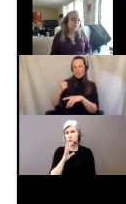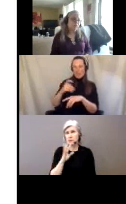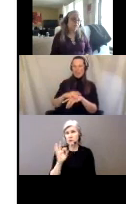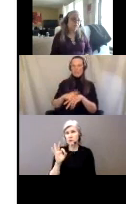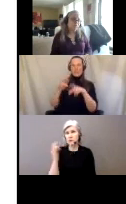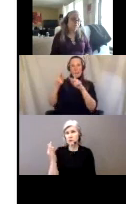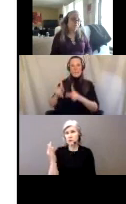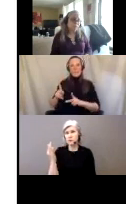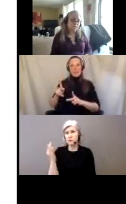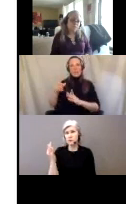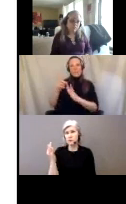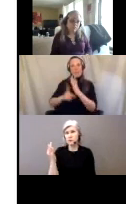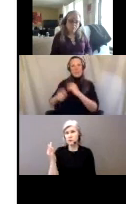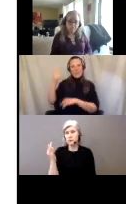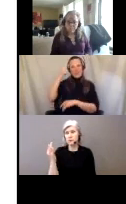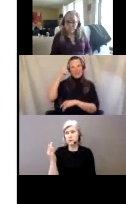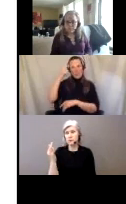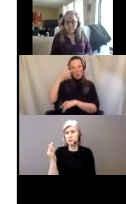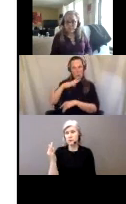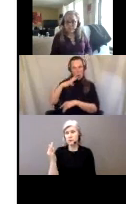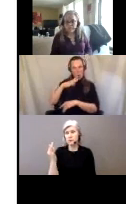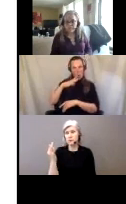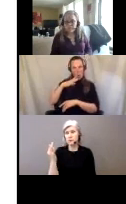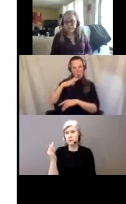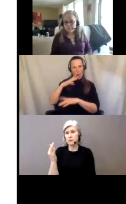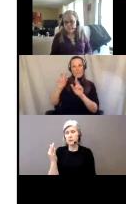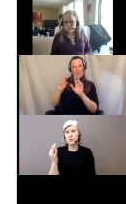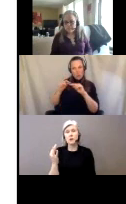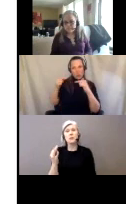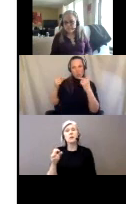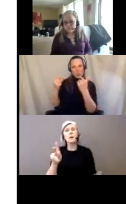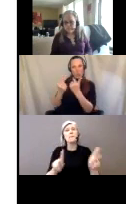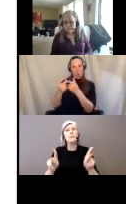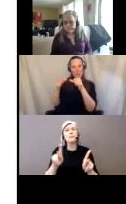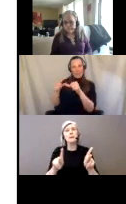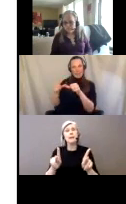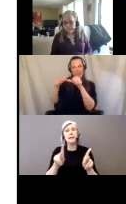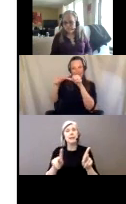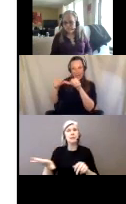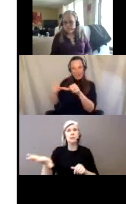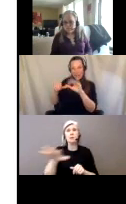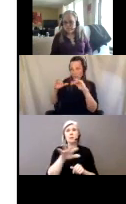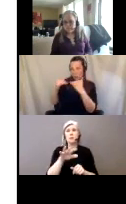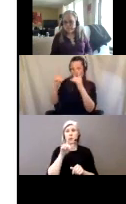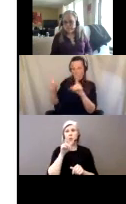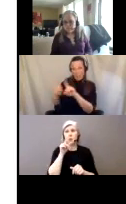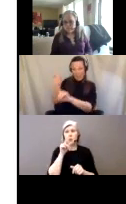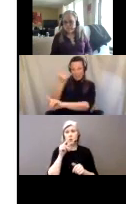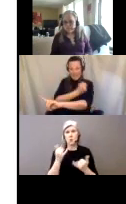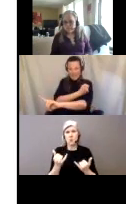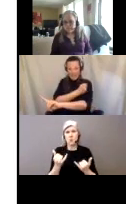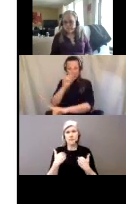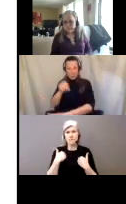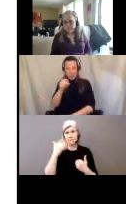déficience intellectuelle et qui habitent dans les résidences or the population living with a intellectual deficiency living in